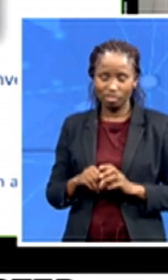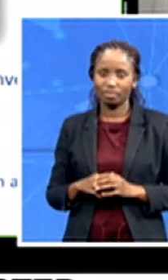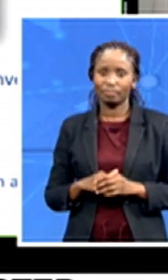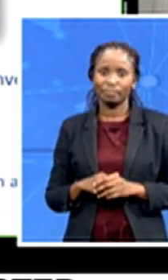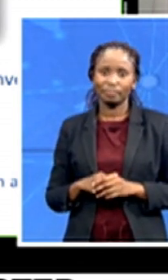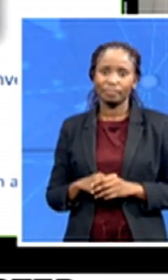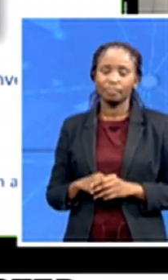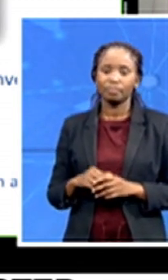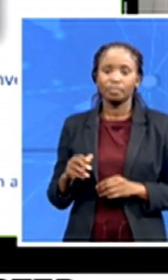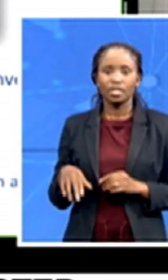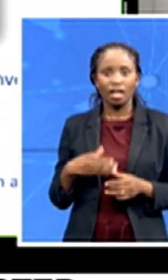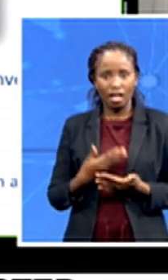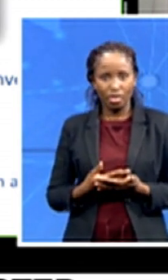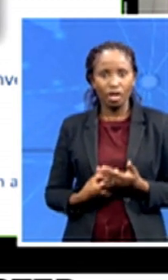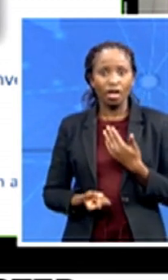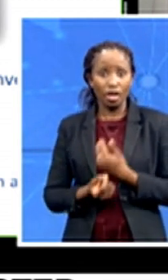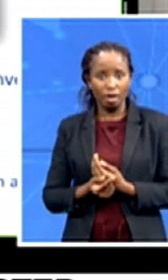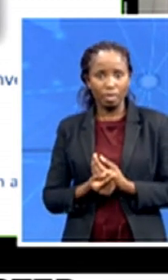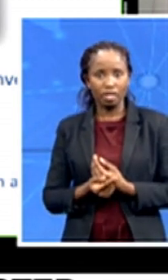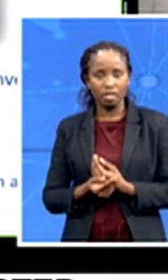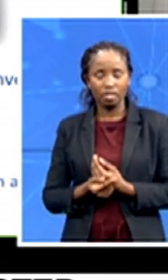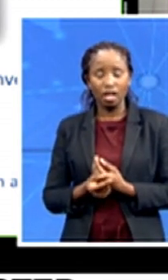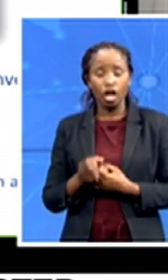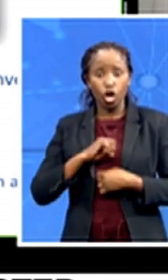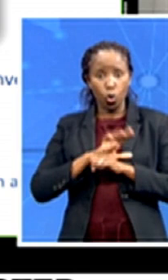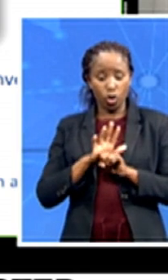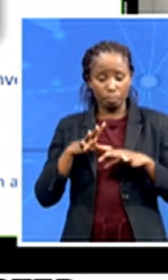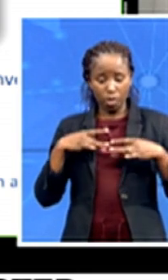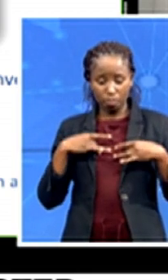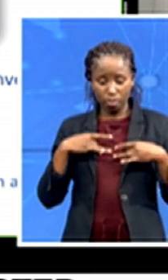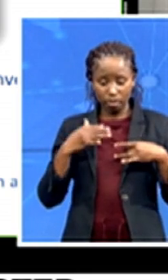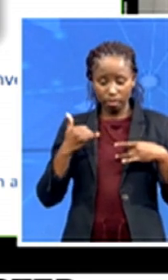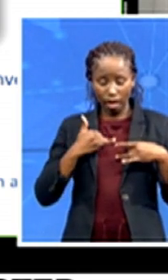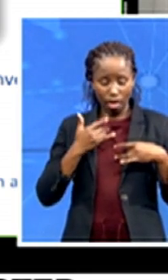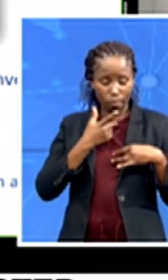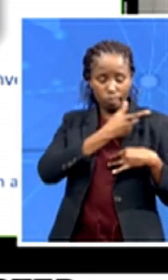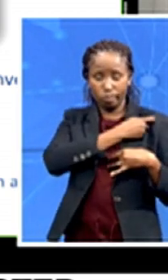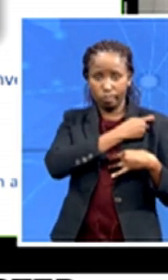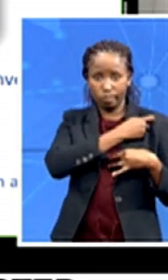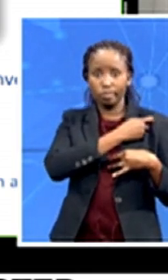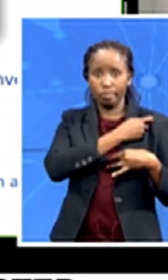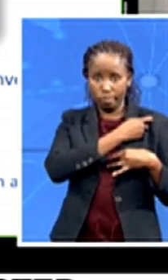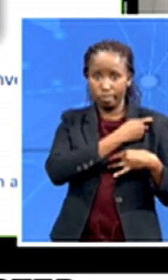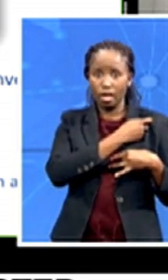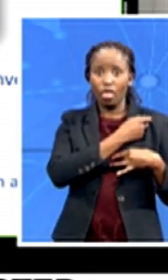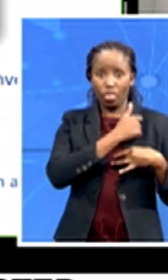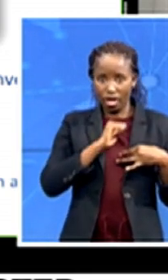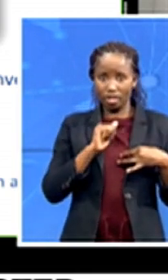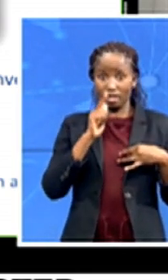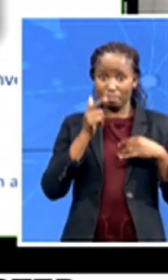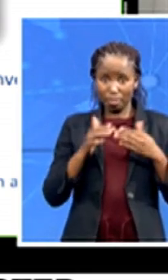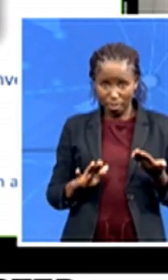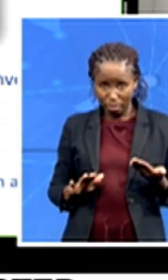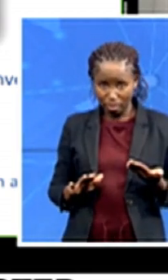these people who died because of COVID-19, they had already incubated COVID-19 at the time of